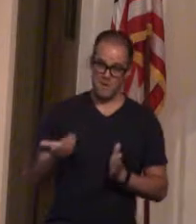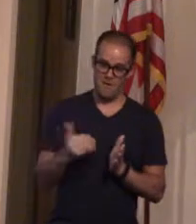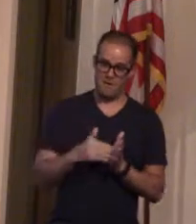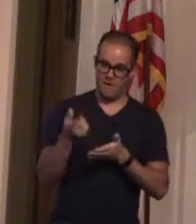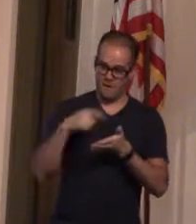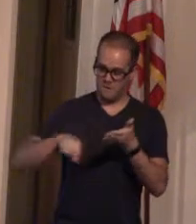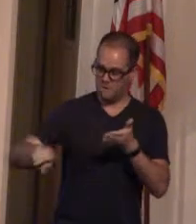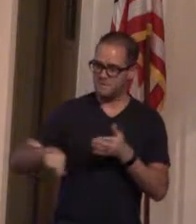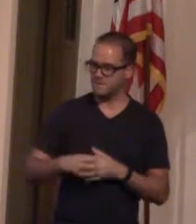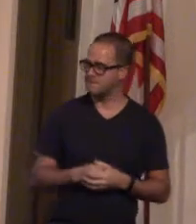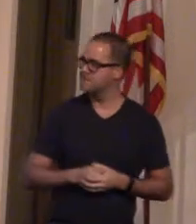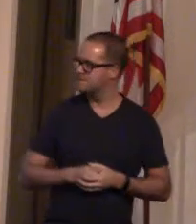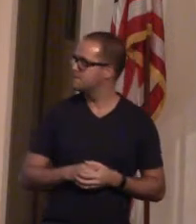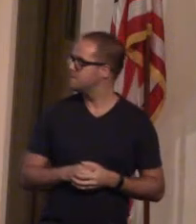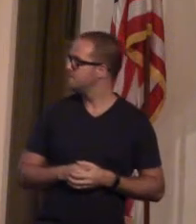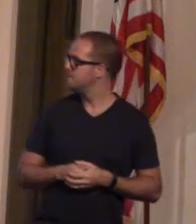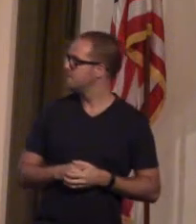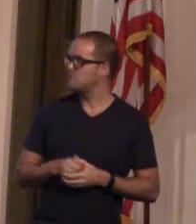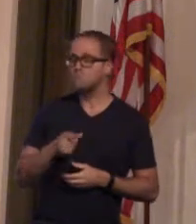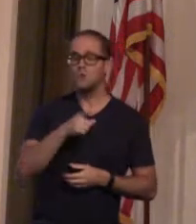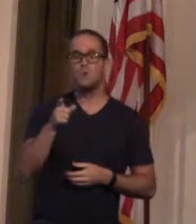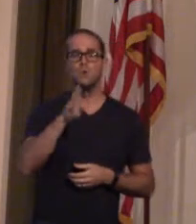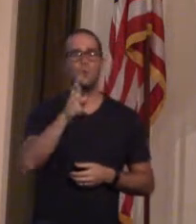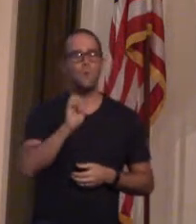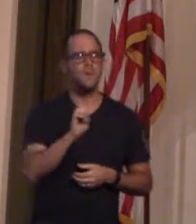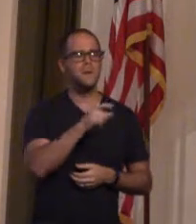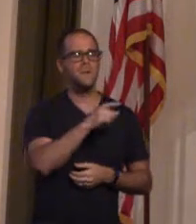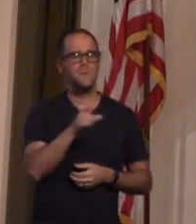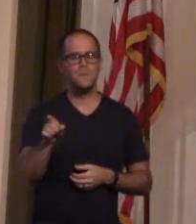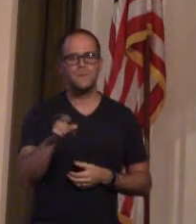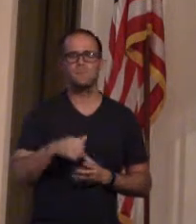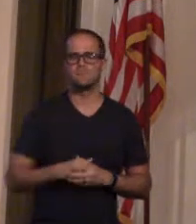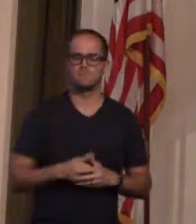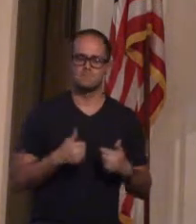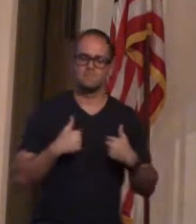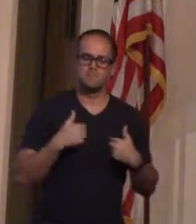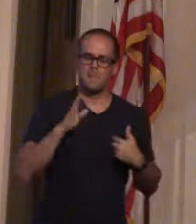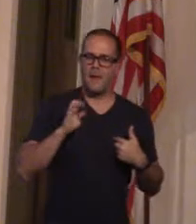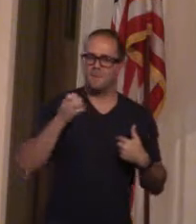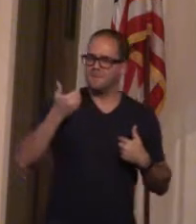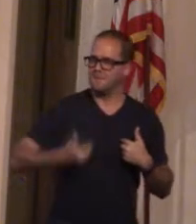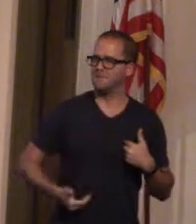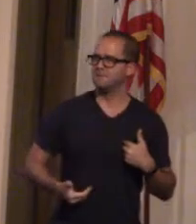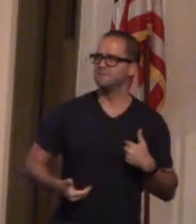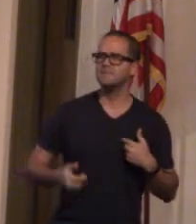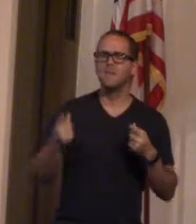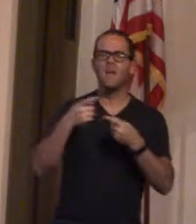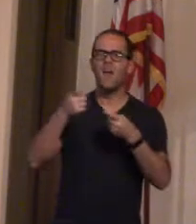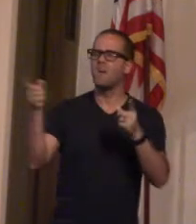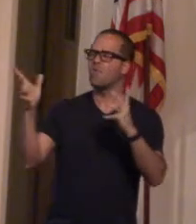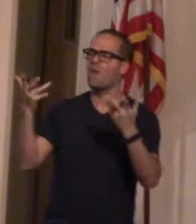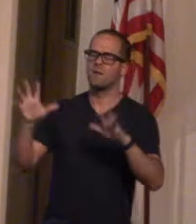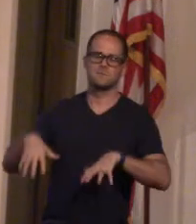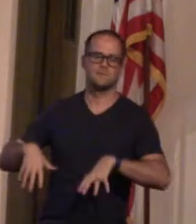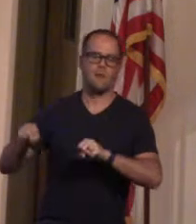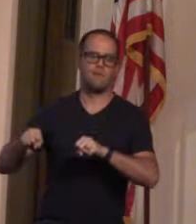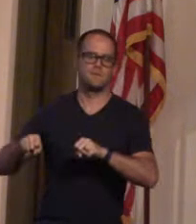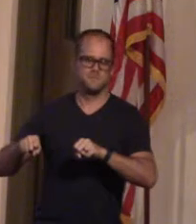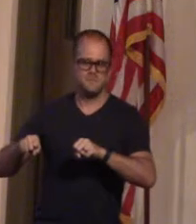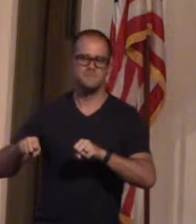to join me in that. Remember what Reverend Christine said the last time she was here? She'll be here again next week.